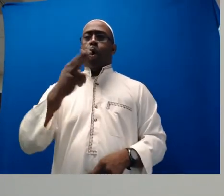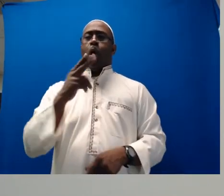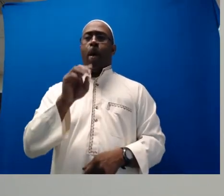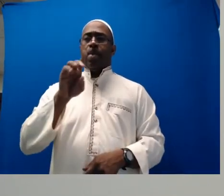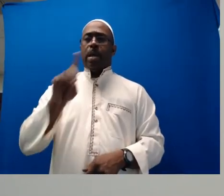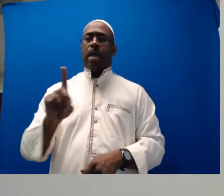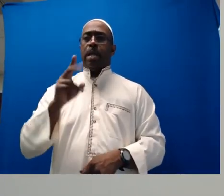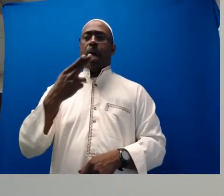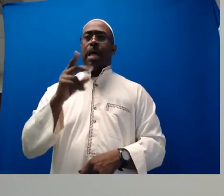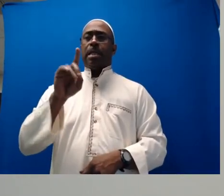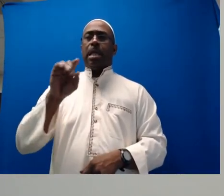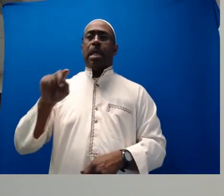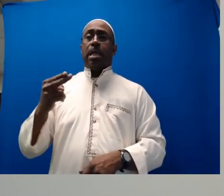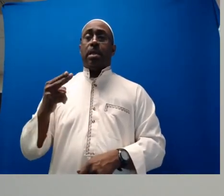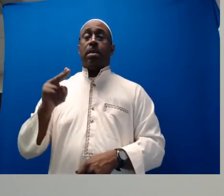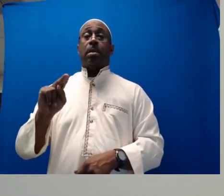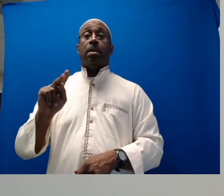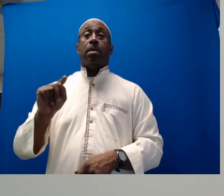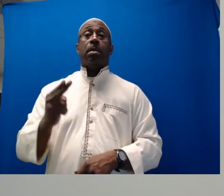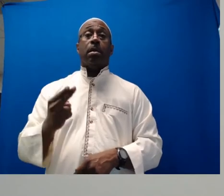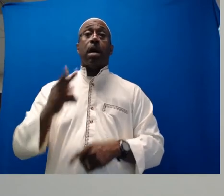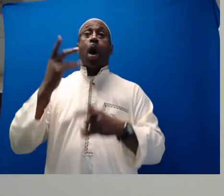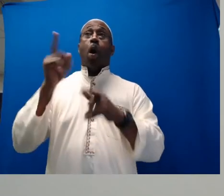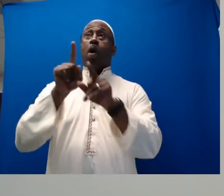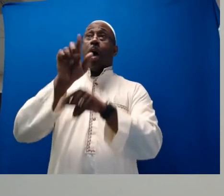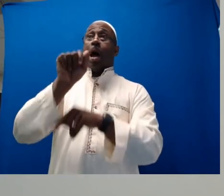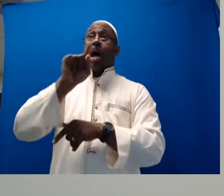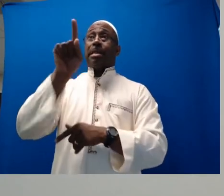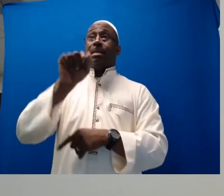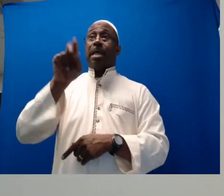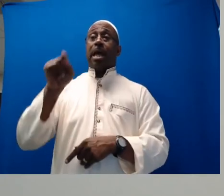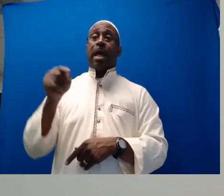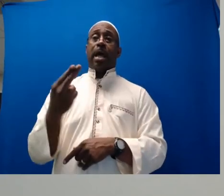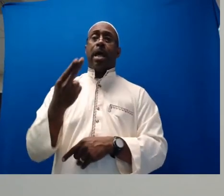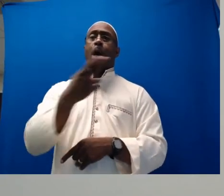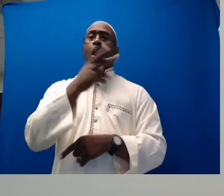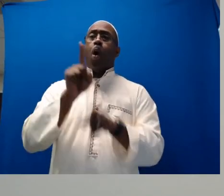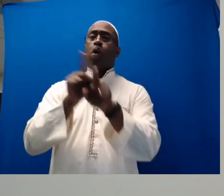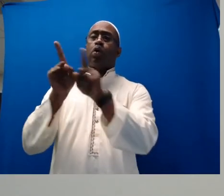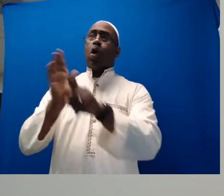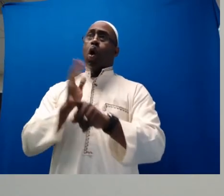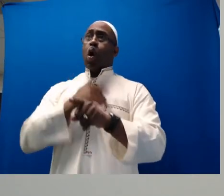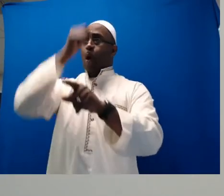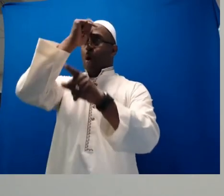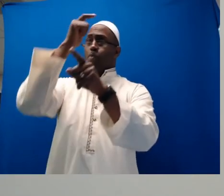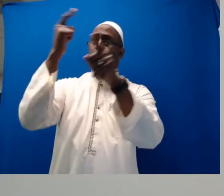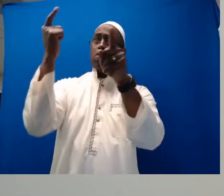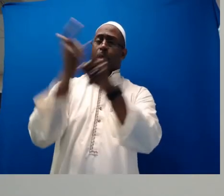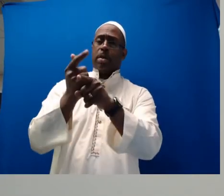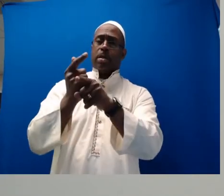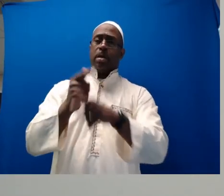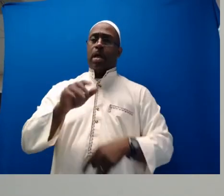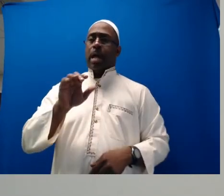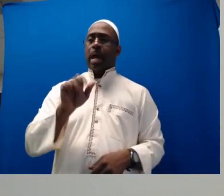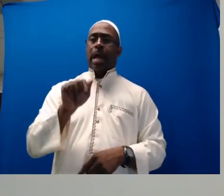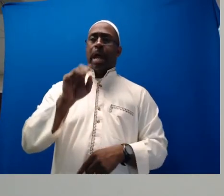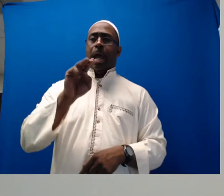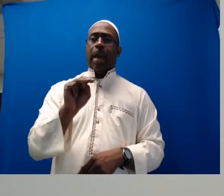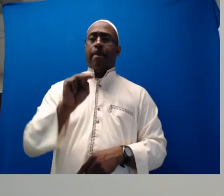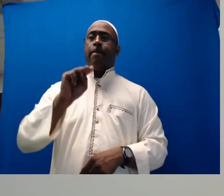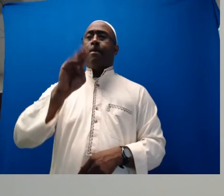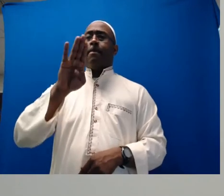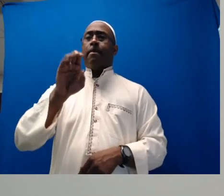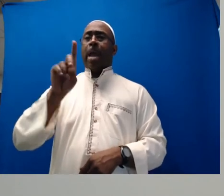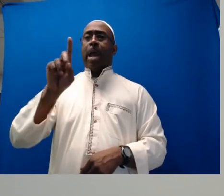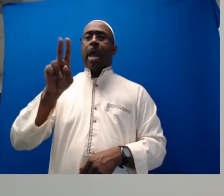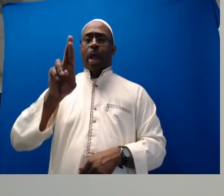Hanif, as well as our dear brother Jalil Zazay, and our dear brother Amruddin Badri, and